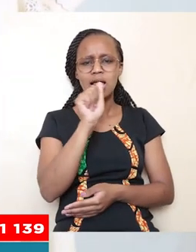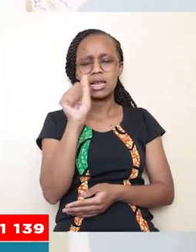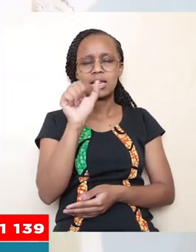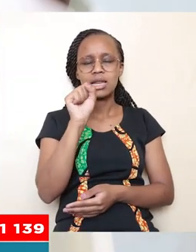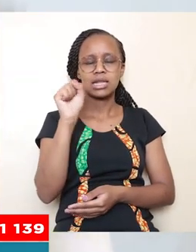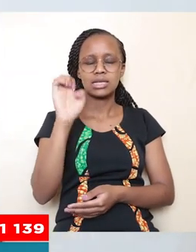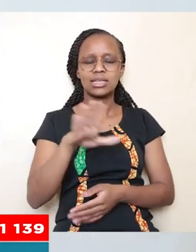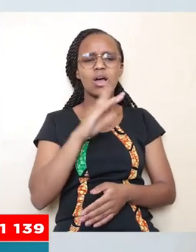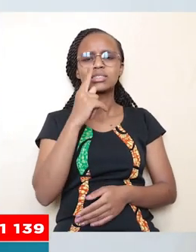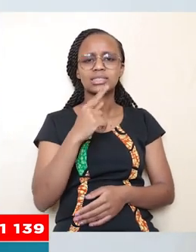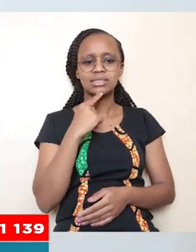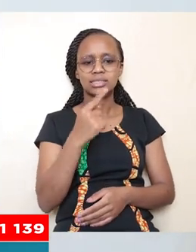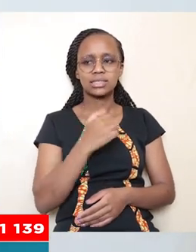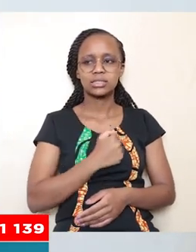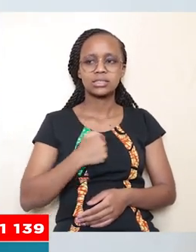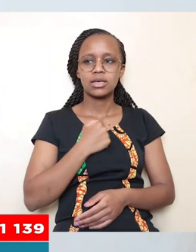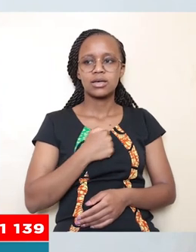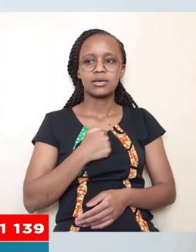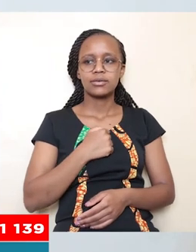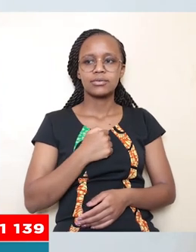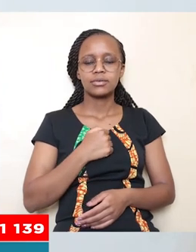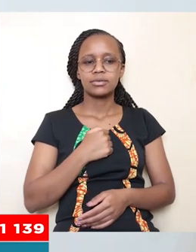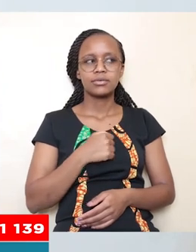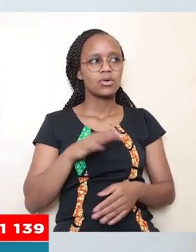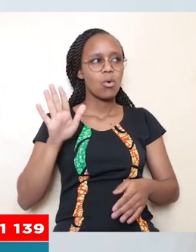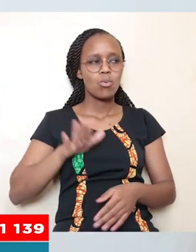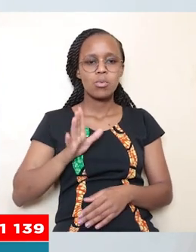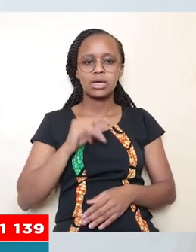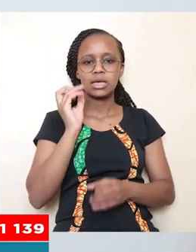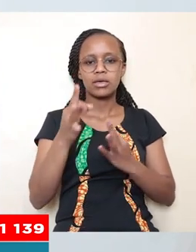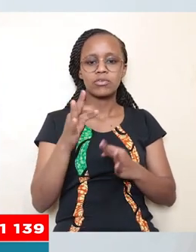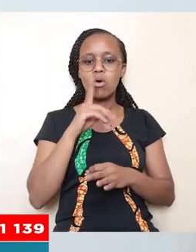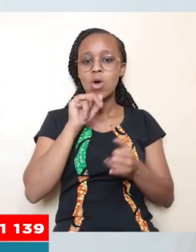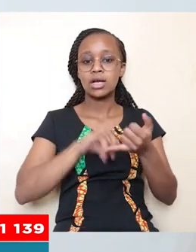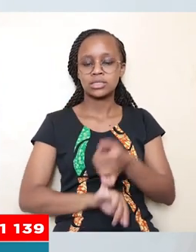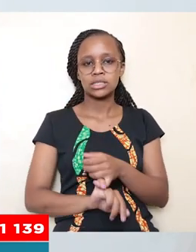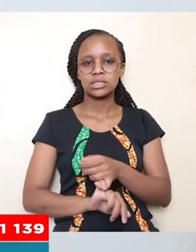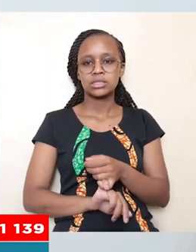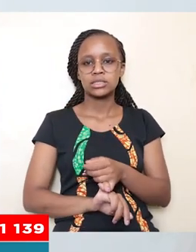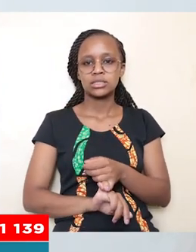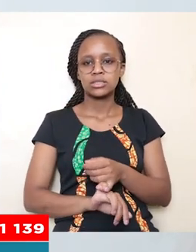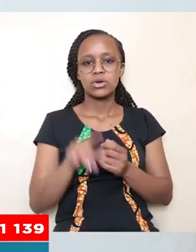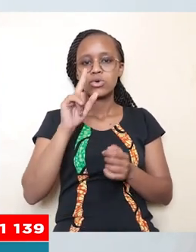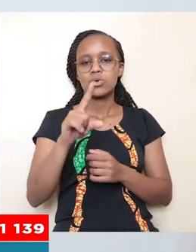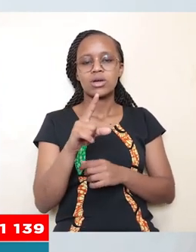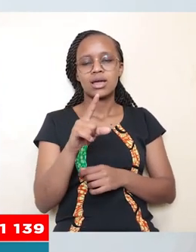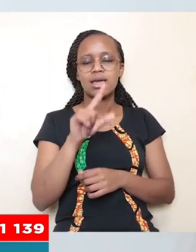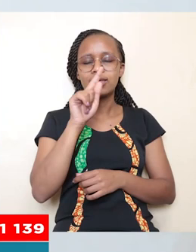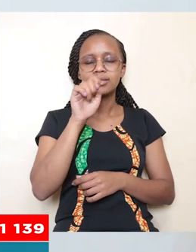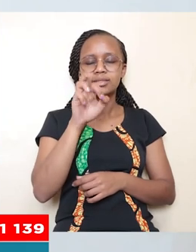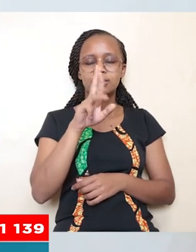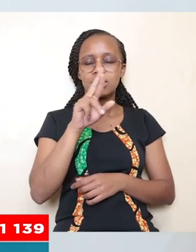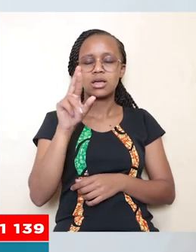and apologize to her. My dear gracious ladies, if that is your husband, yours is a terrorist.